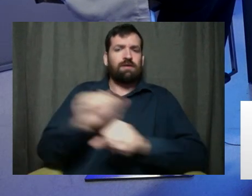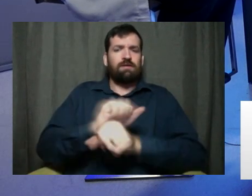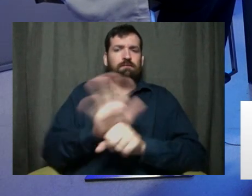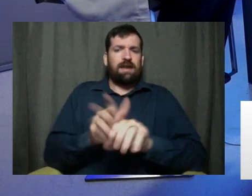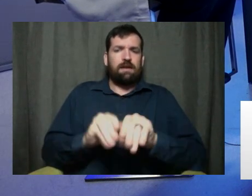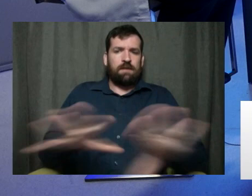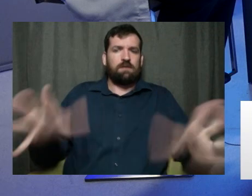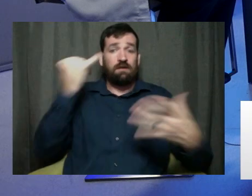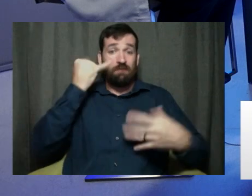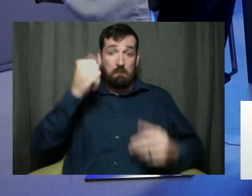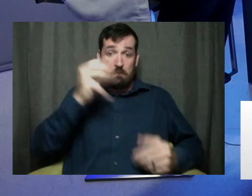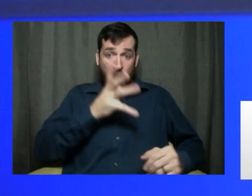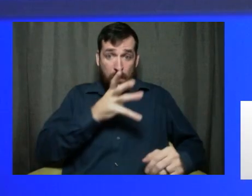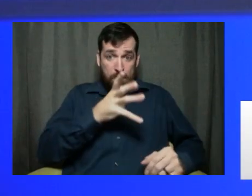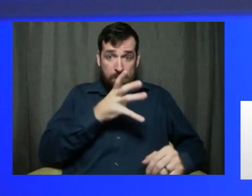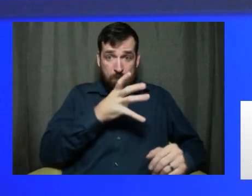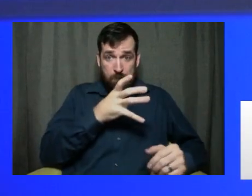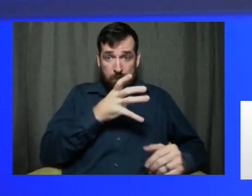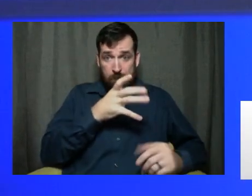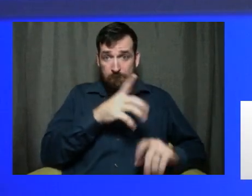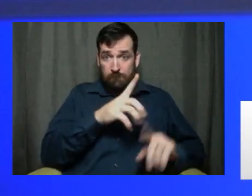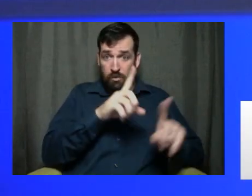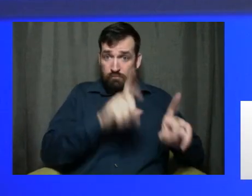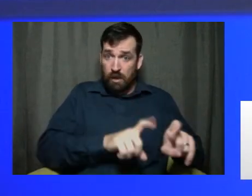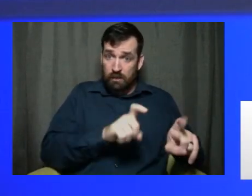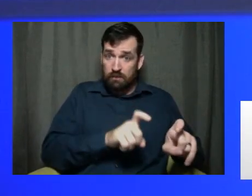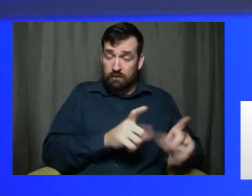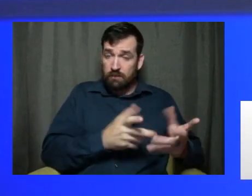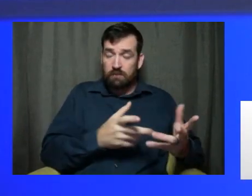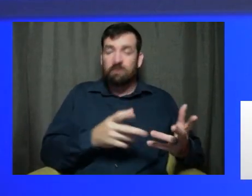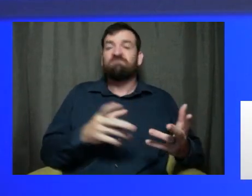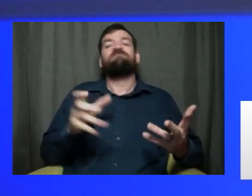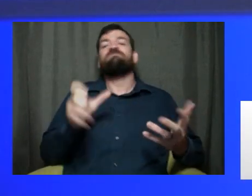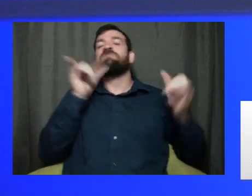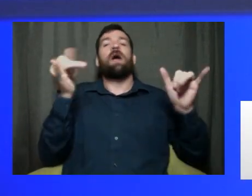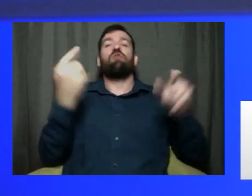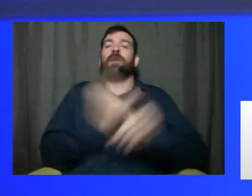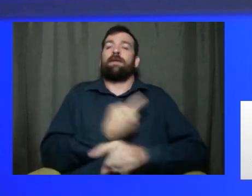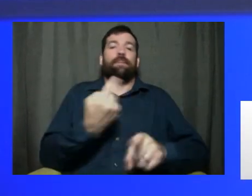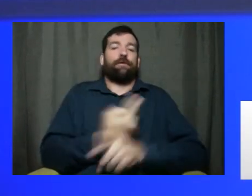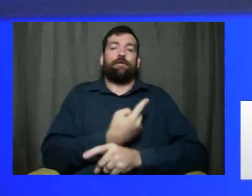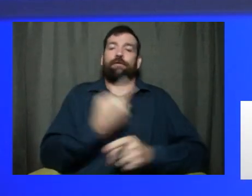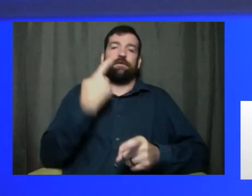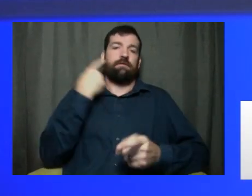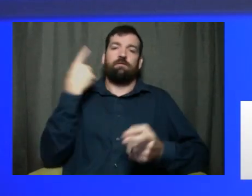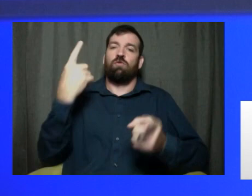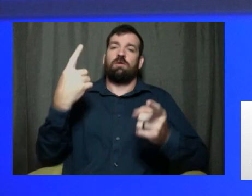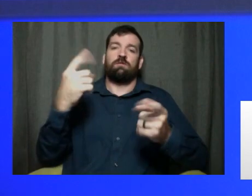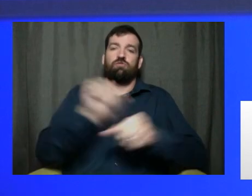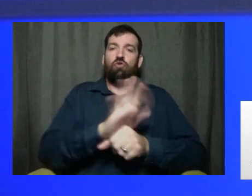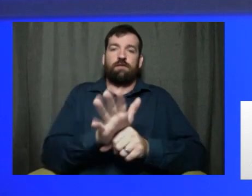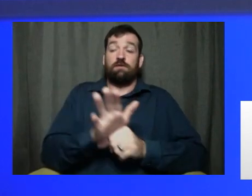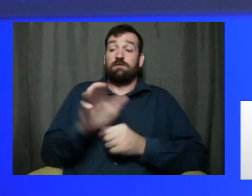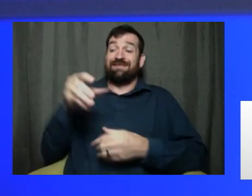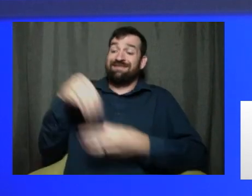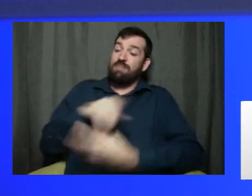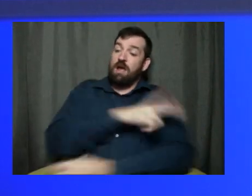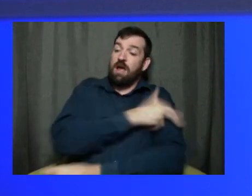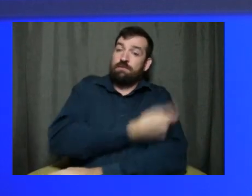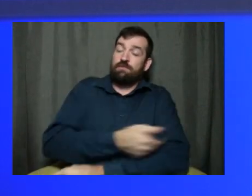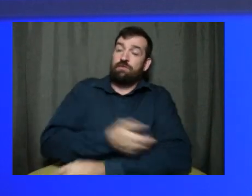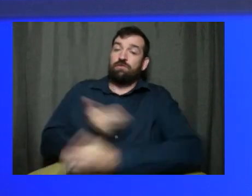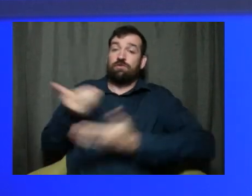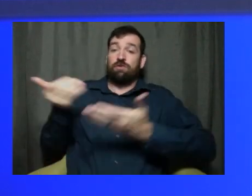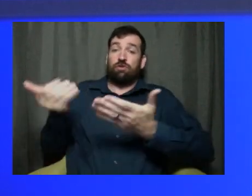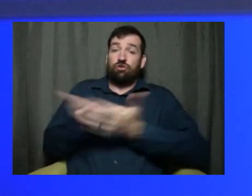mom had COVID? Yeah, that's a really good question. So we don't routinely screen newborns for COVID. In the hospital, a newborn COVID test is the same or